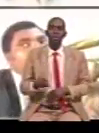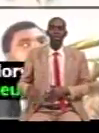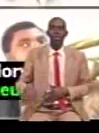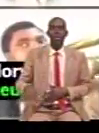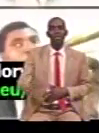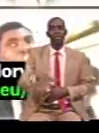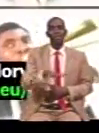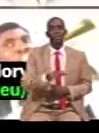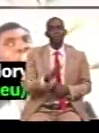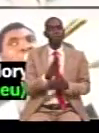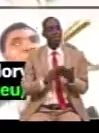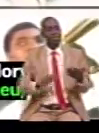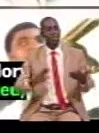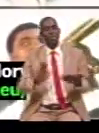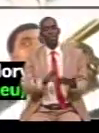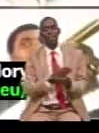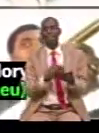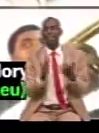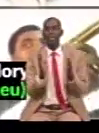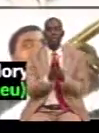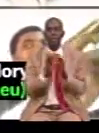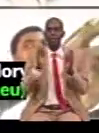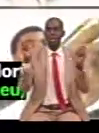the ground, such